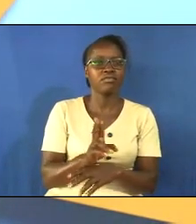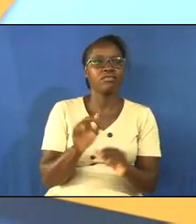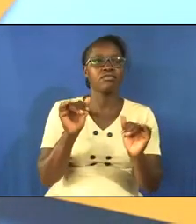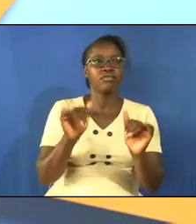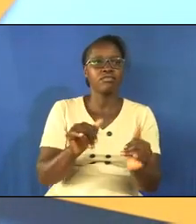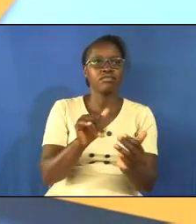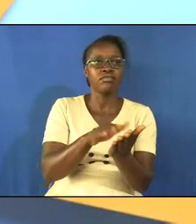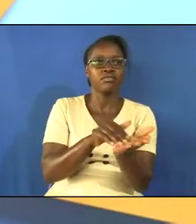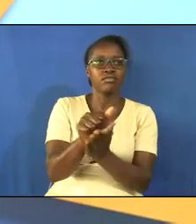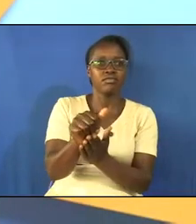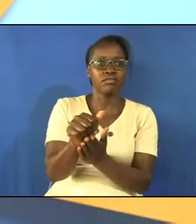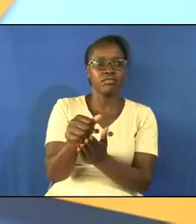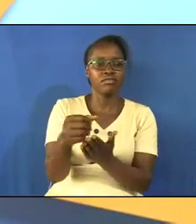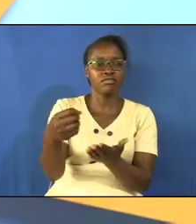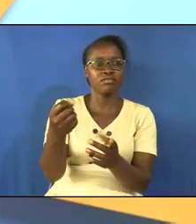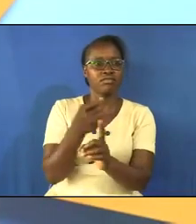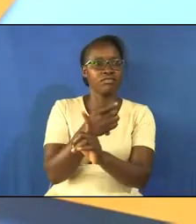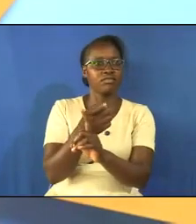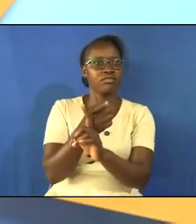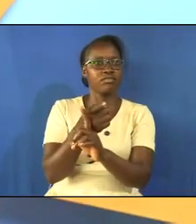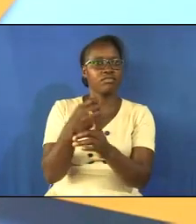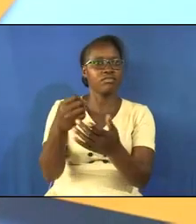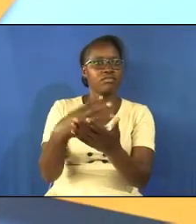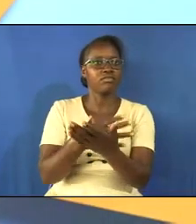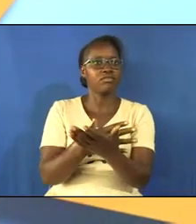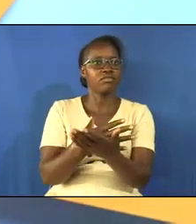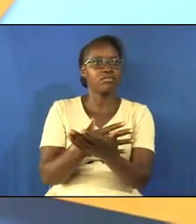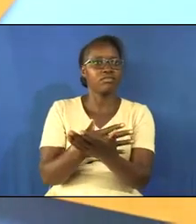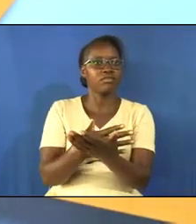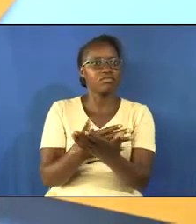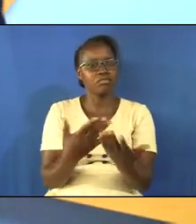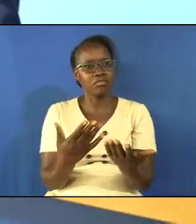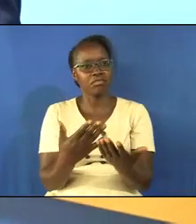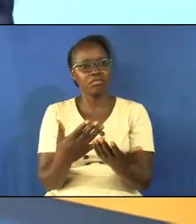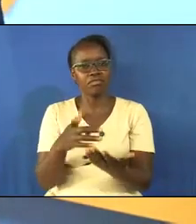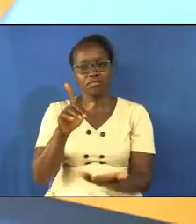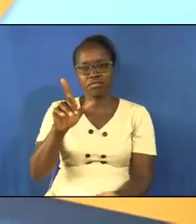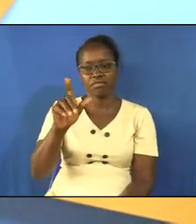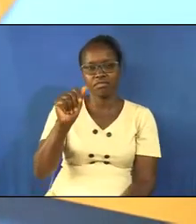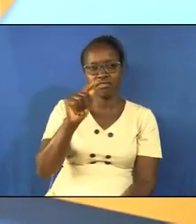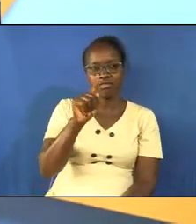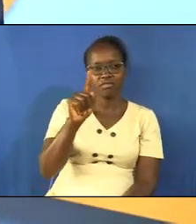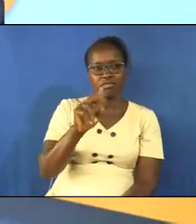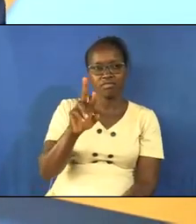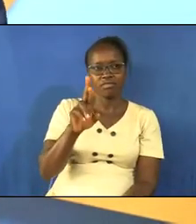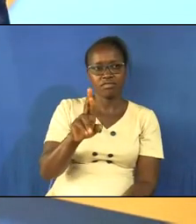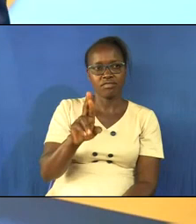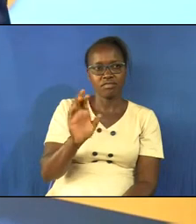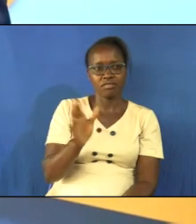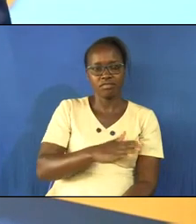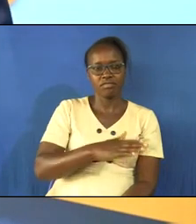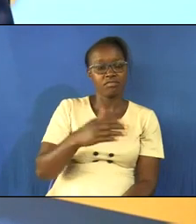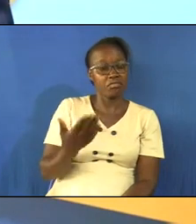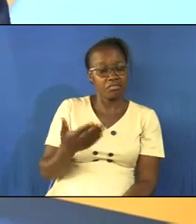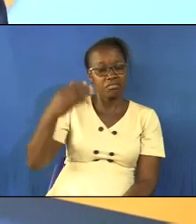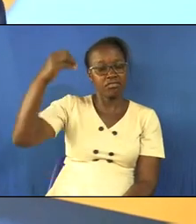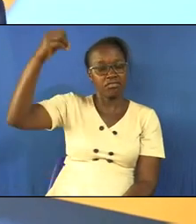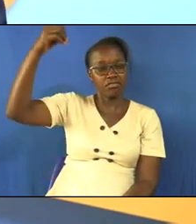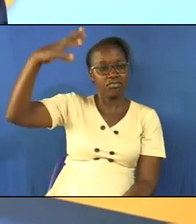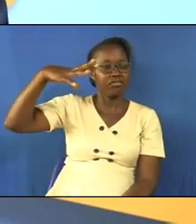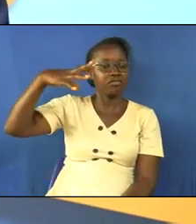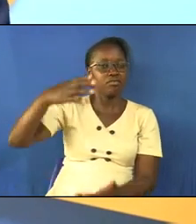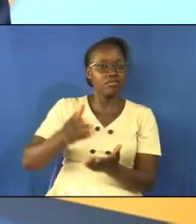cells around the area. So you can use laser, you can use electricity, or you can use a cold knife, which is a mini surgical